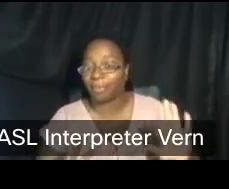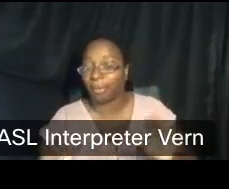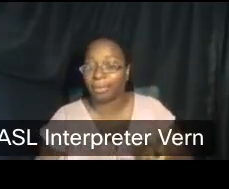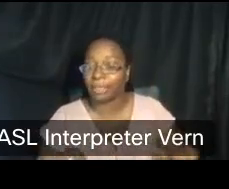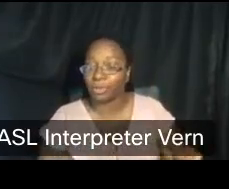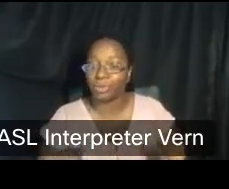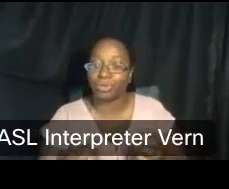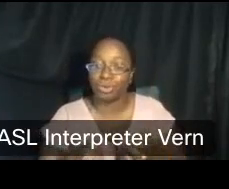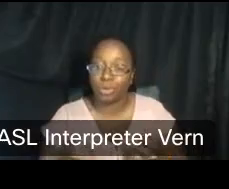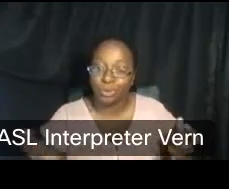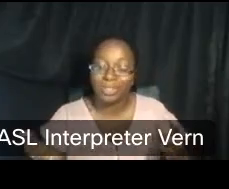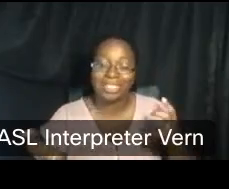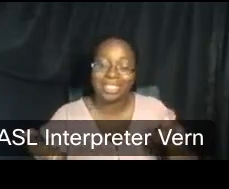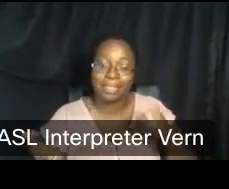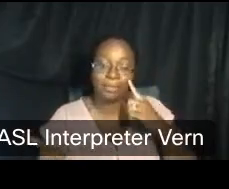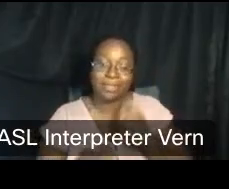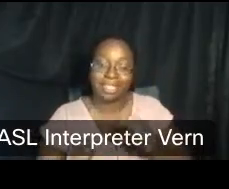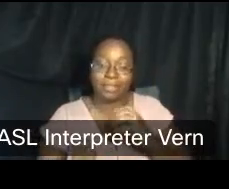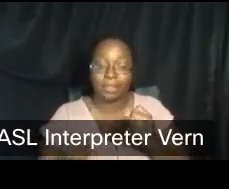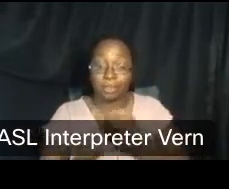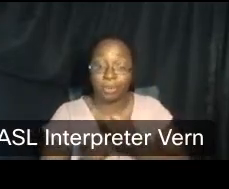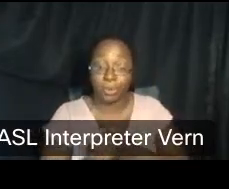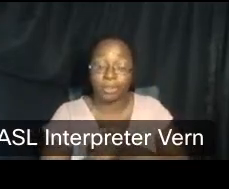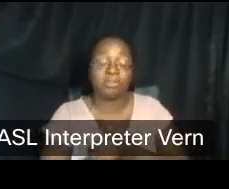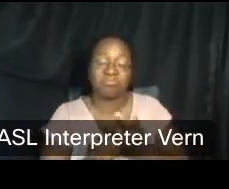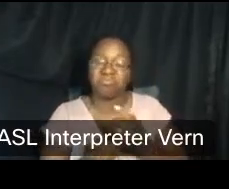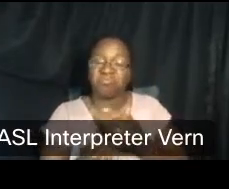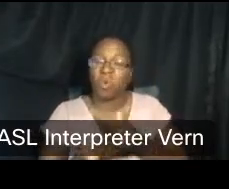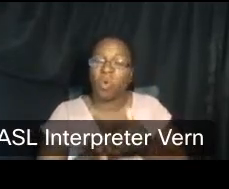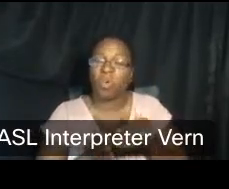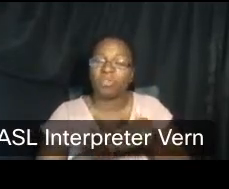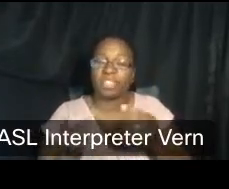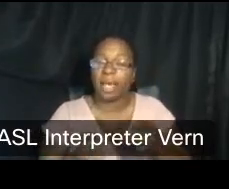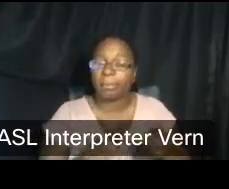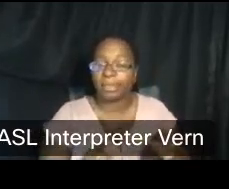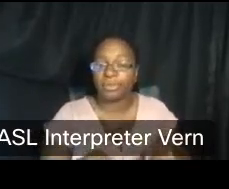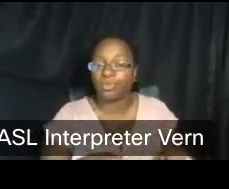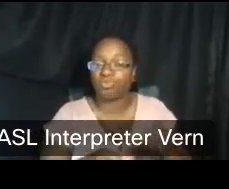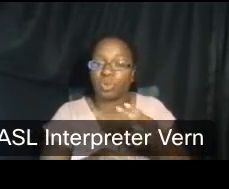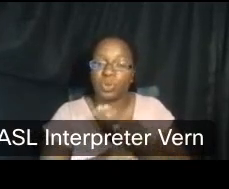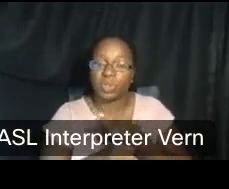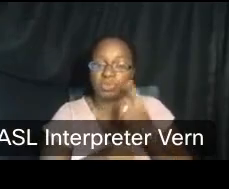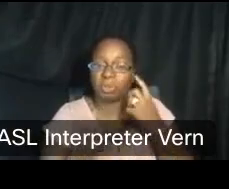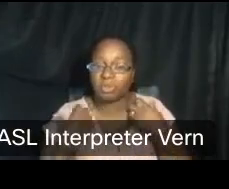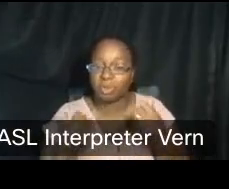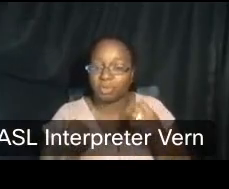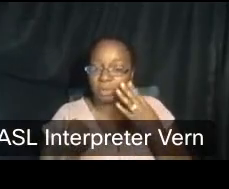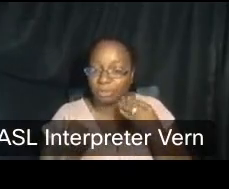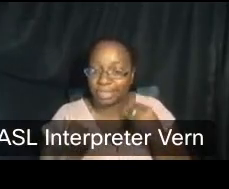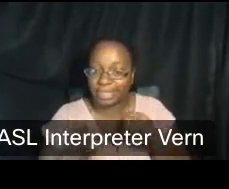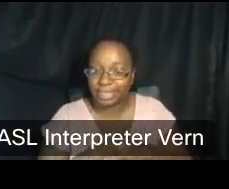impact the survivor's ability to access mental health supports, whether that is through friends, family, or